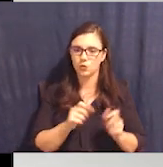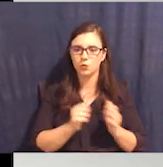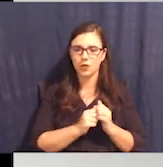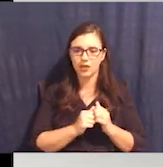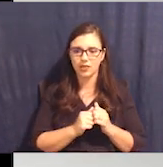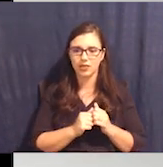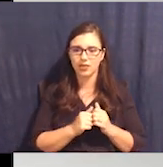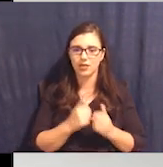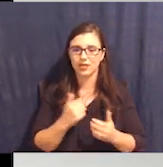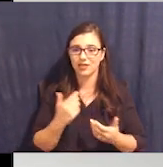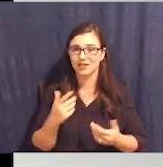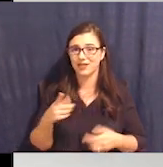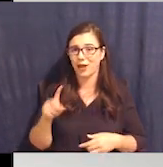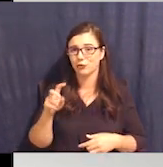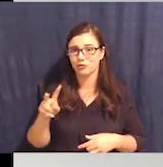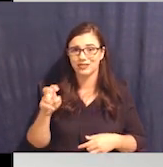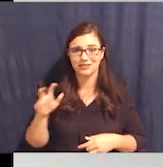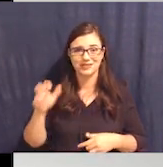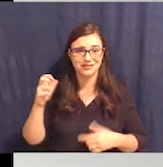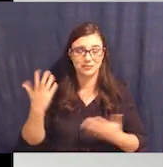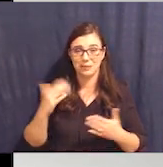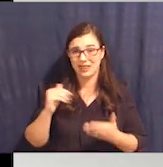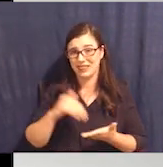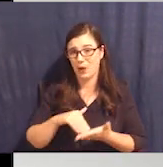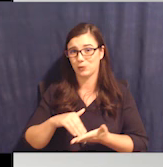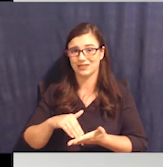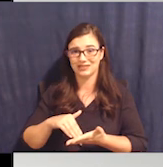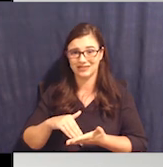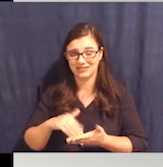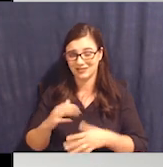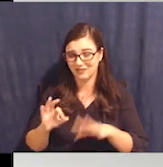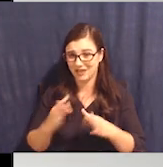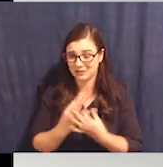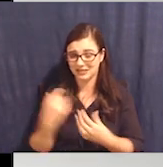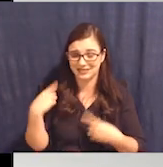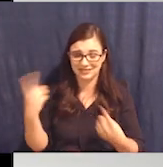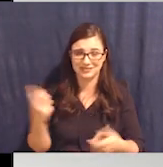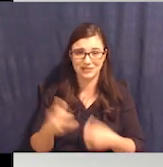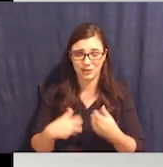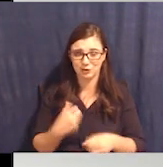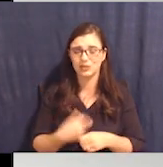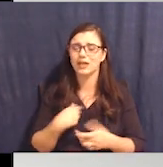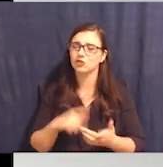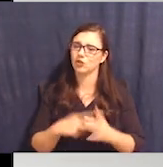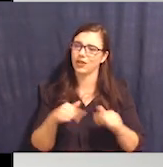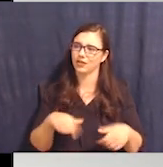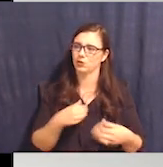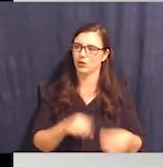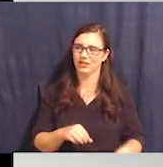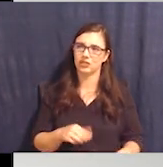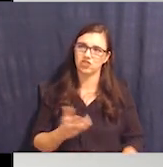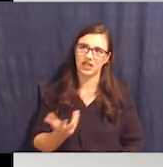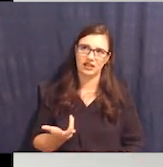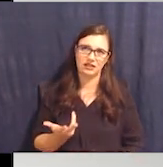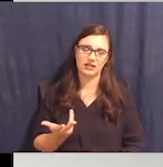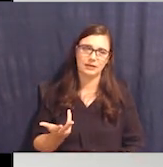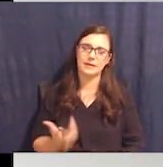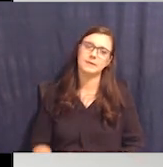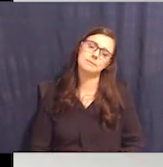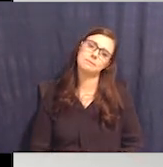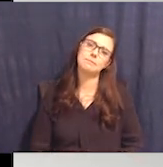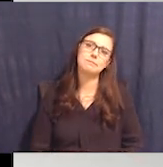done this with probably hundreds, maybe thousands of families over the years. I started this